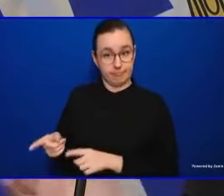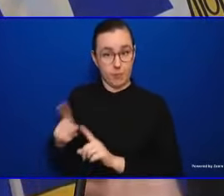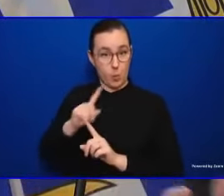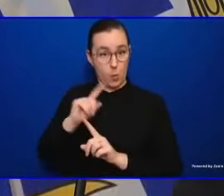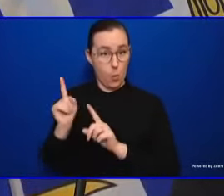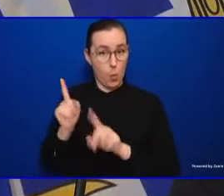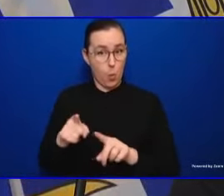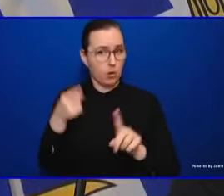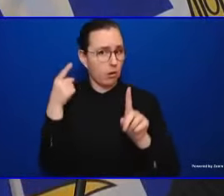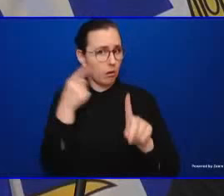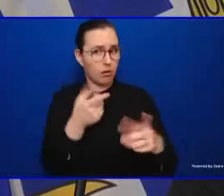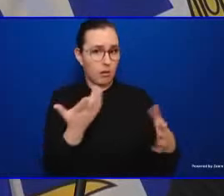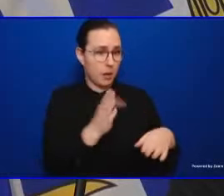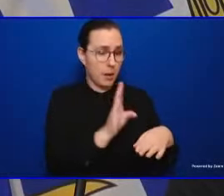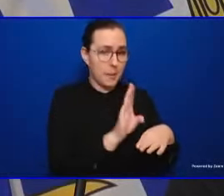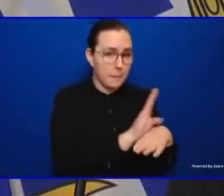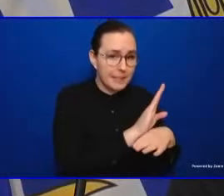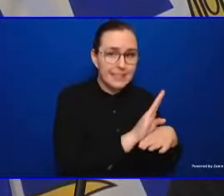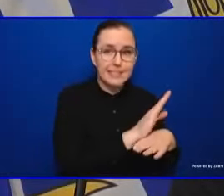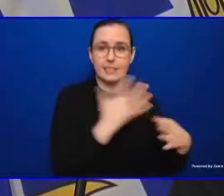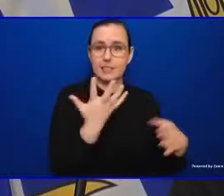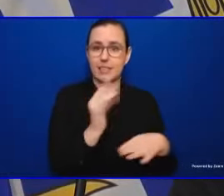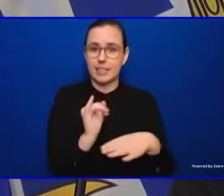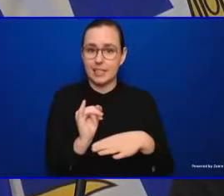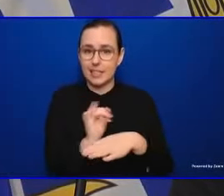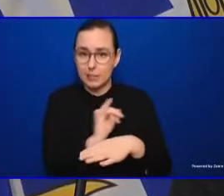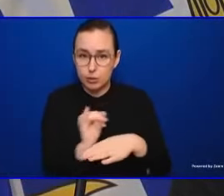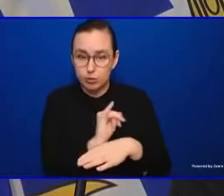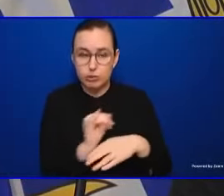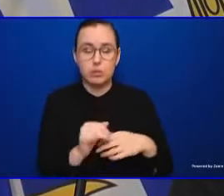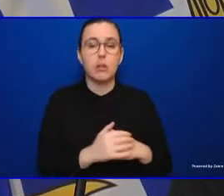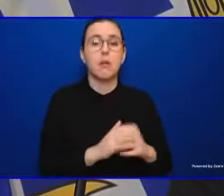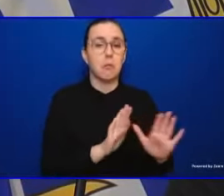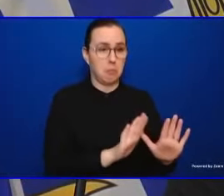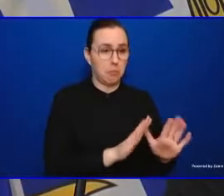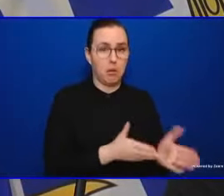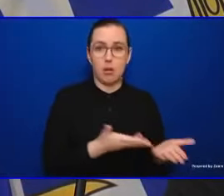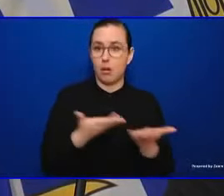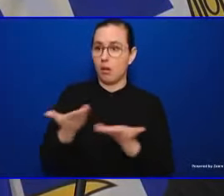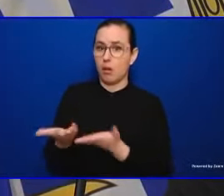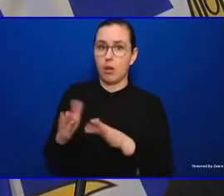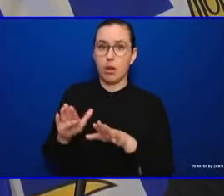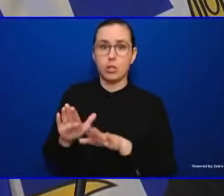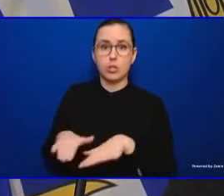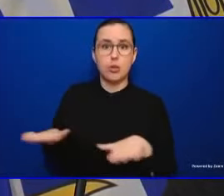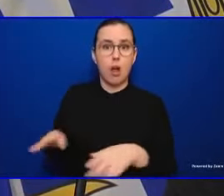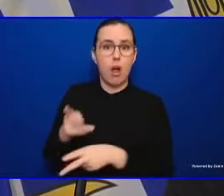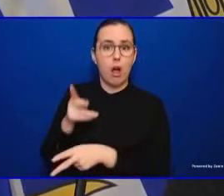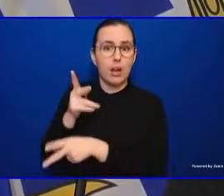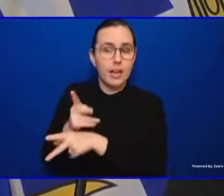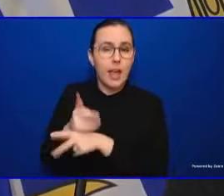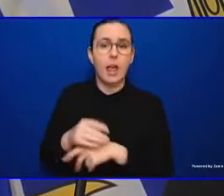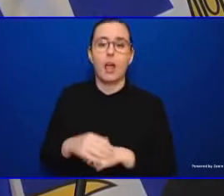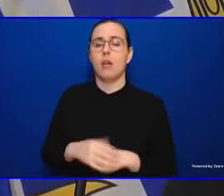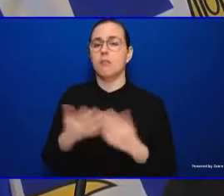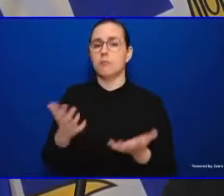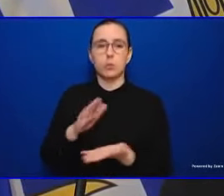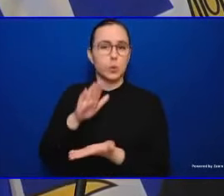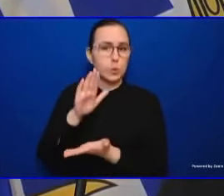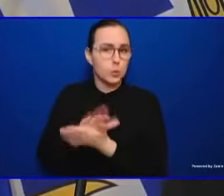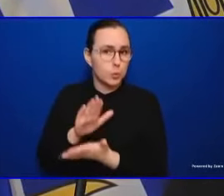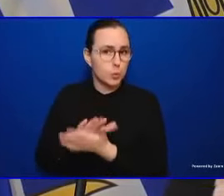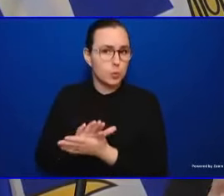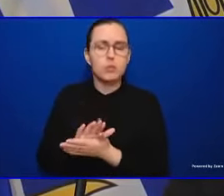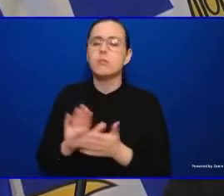additional other plans in place that are unique to those settings. These are the plans that saw us through up to now. It